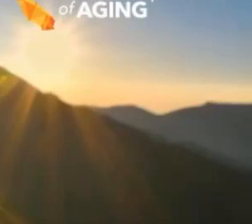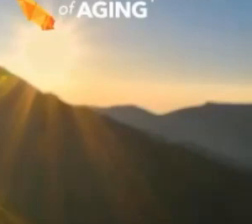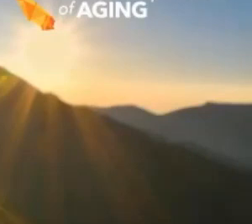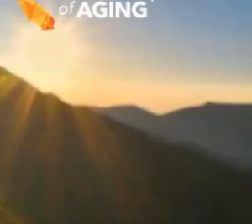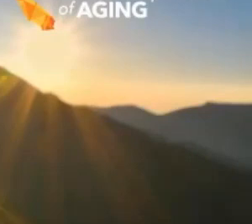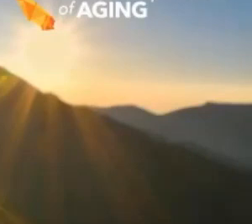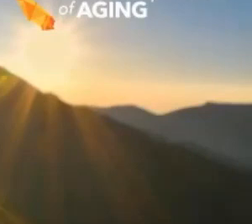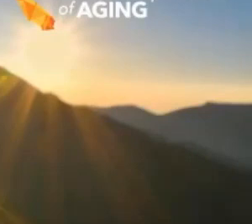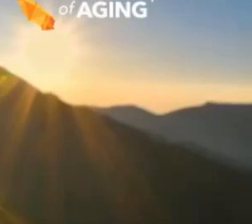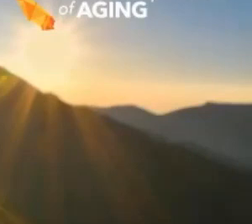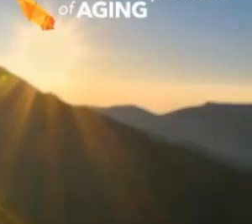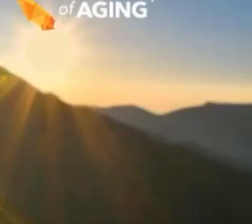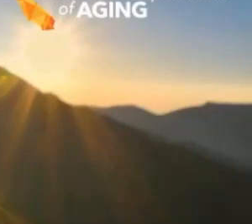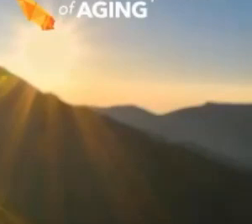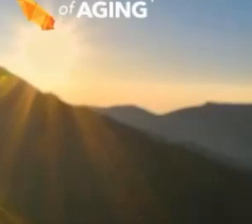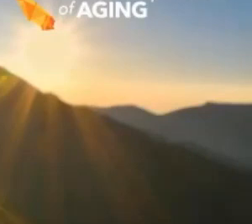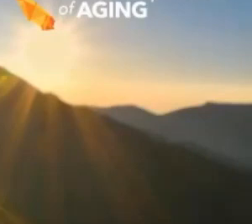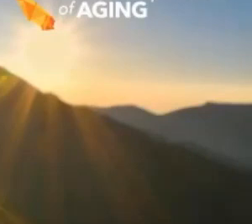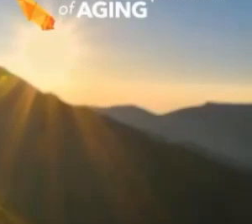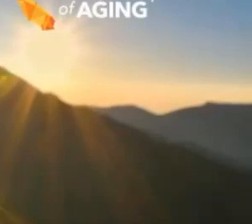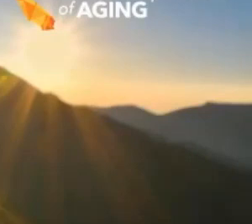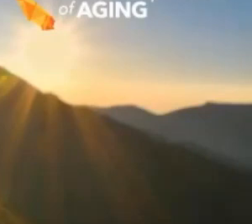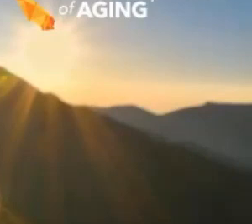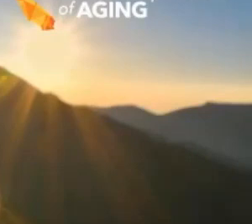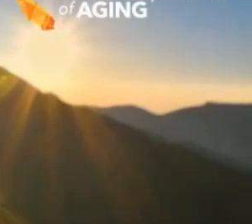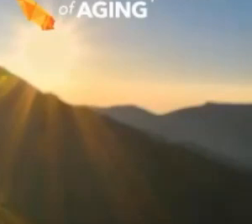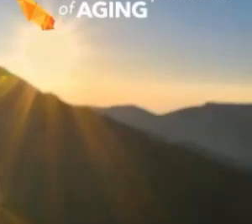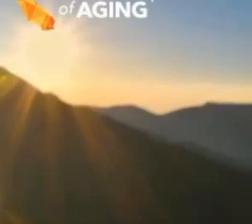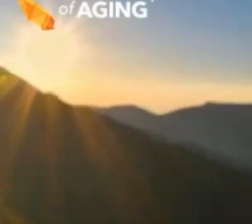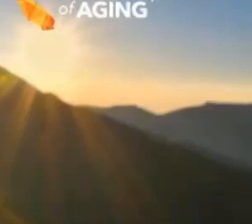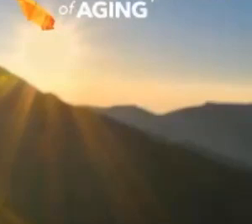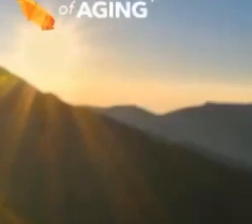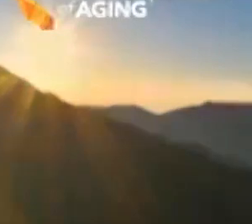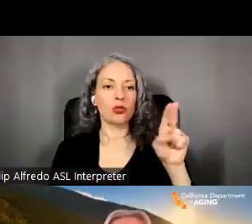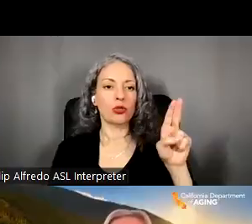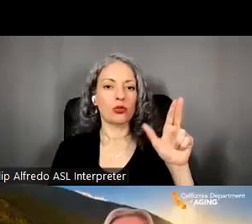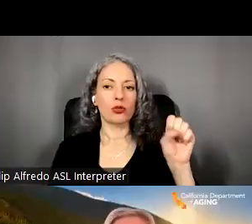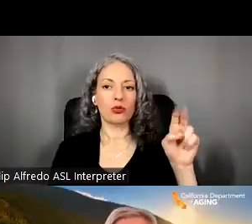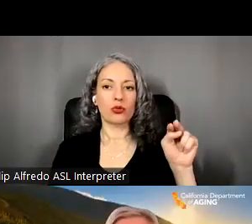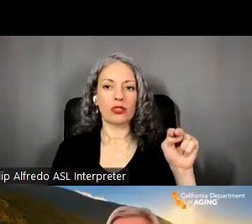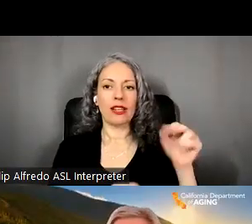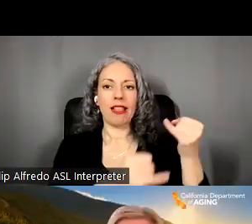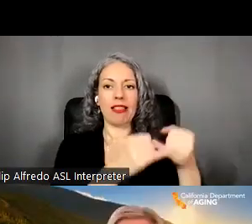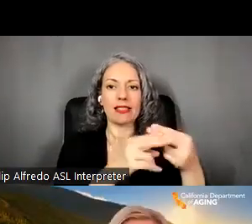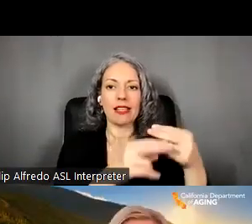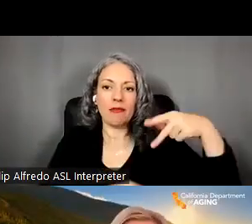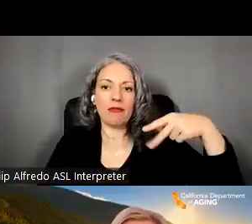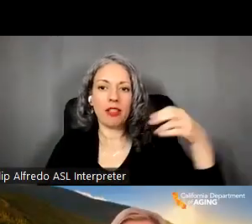to talk any longer. I want to turn it over to the expert in the house, Susan Phillip. Thank you again for joining us and presenting